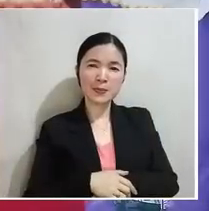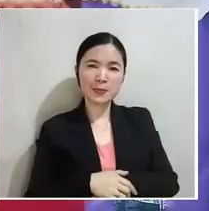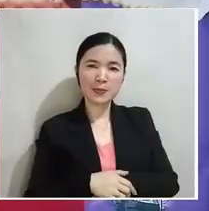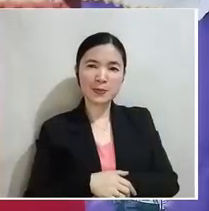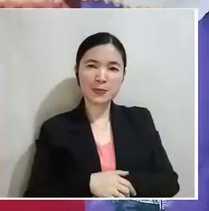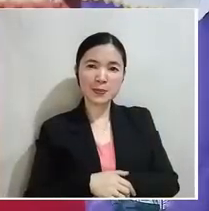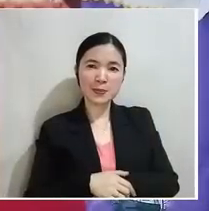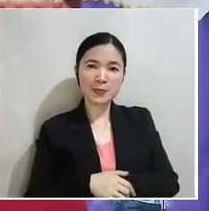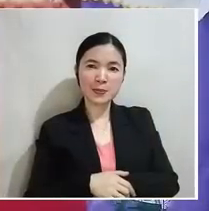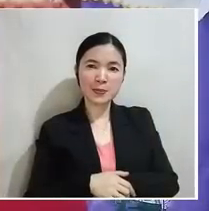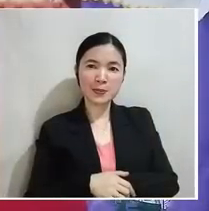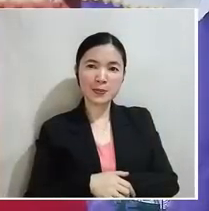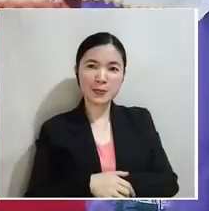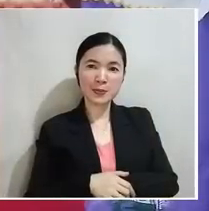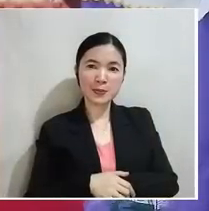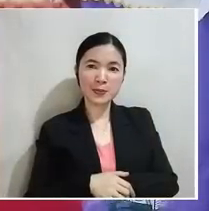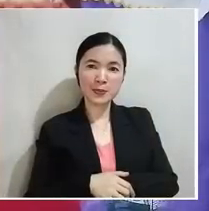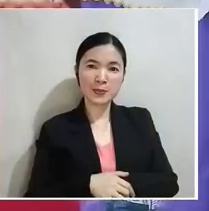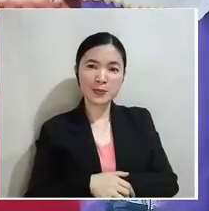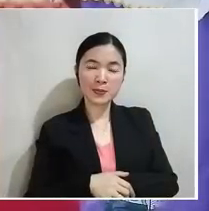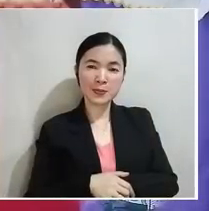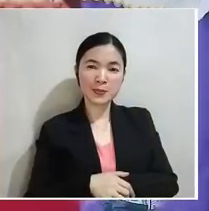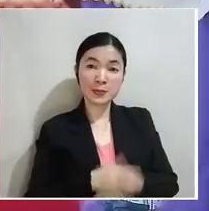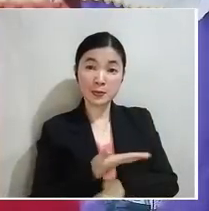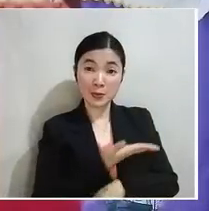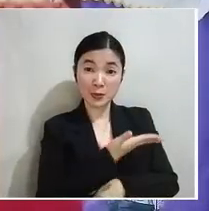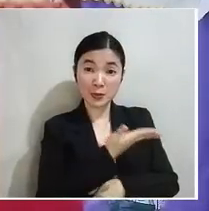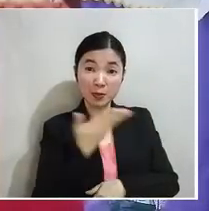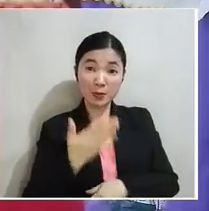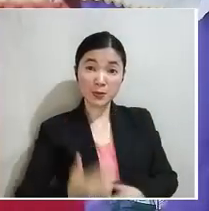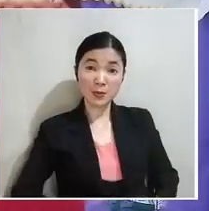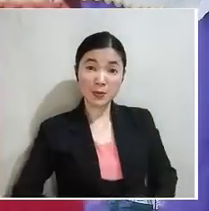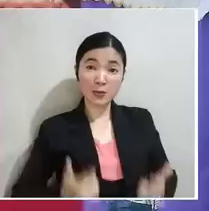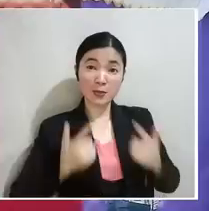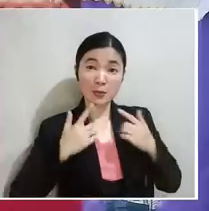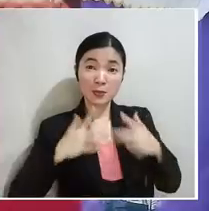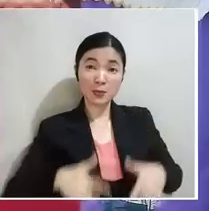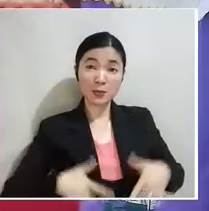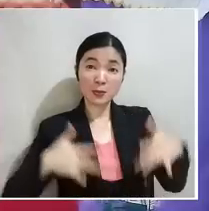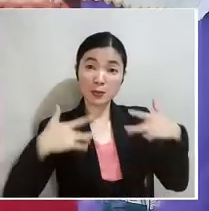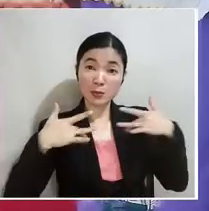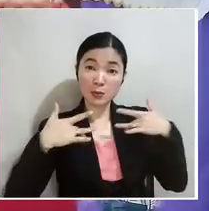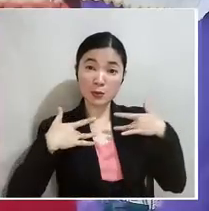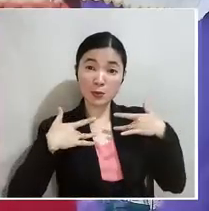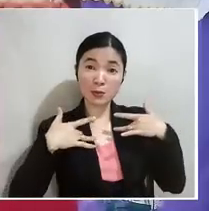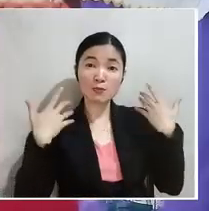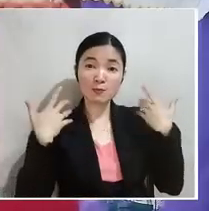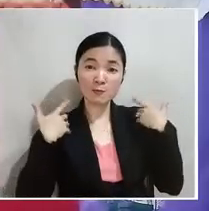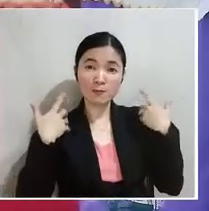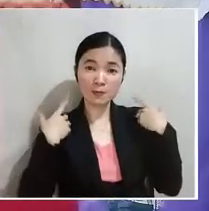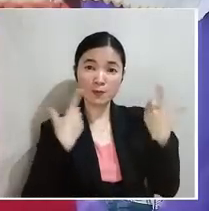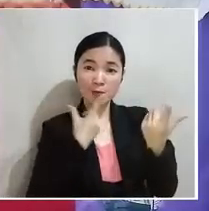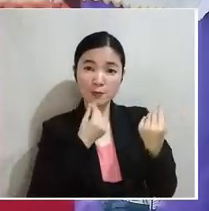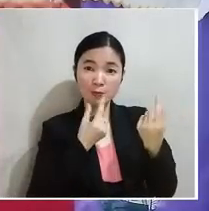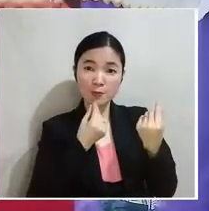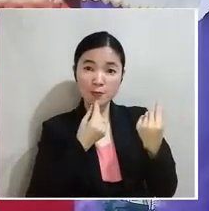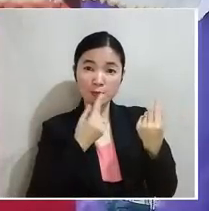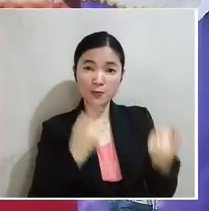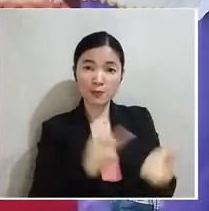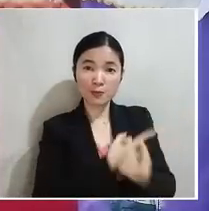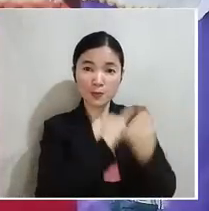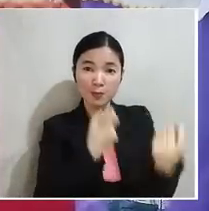to living our life to committing sin, to disobeying the